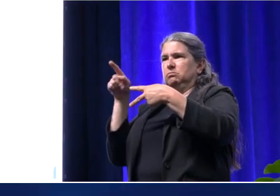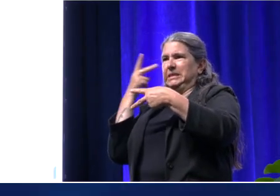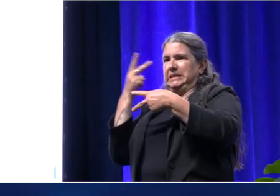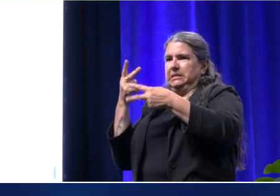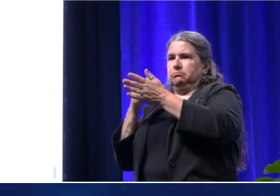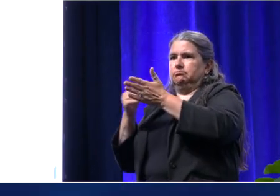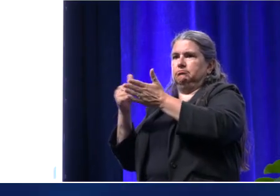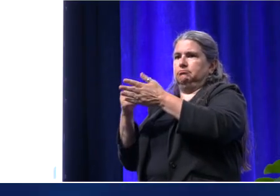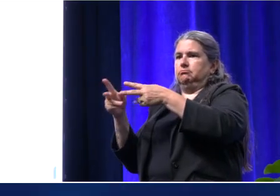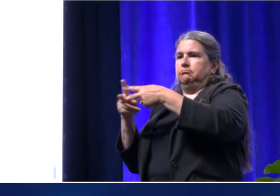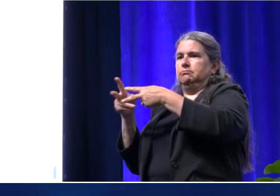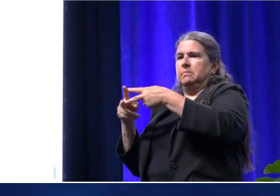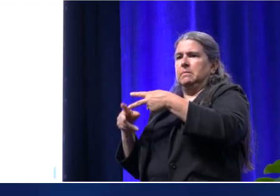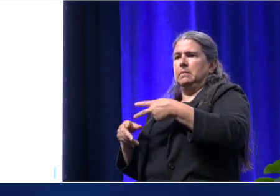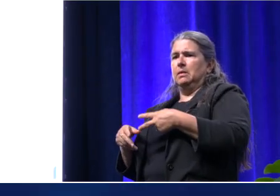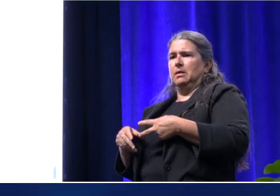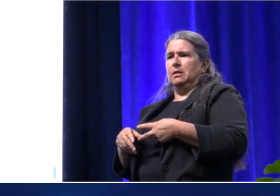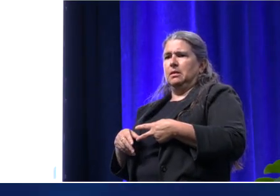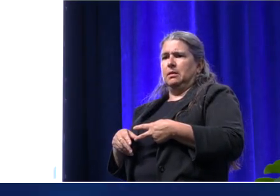it's very hard to spell.